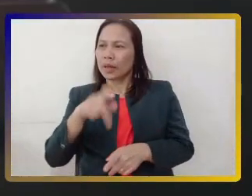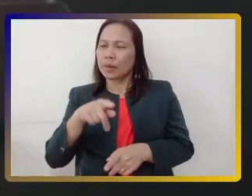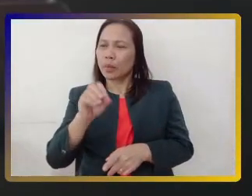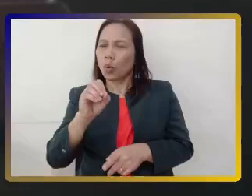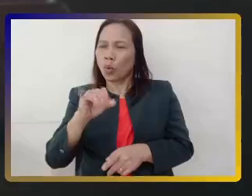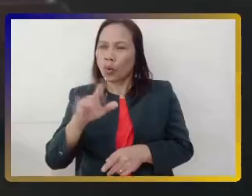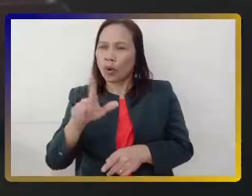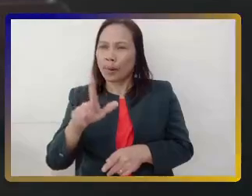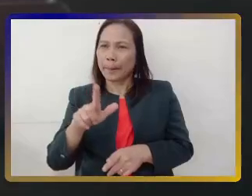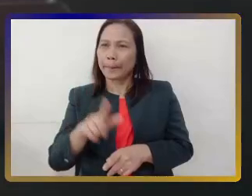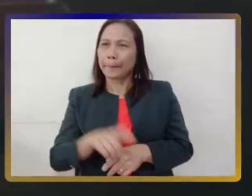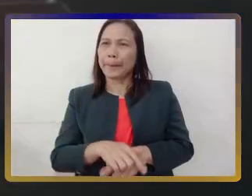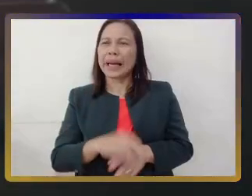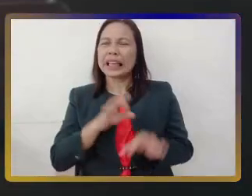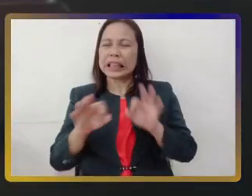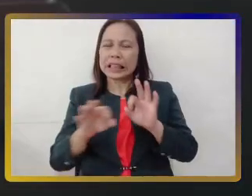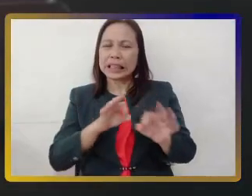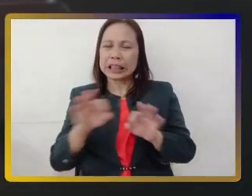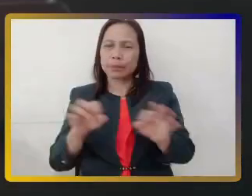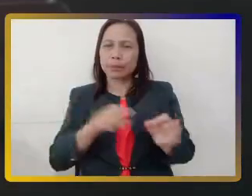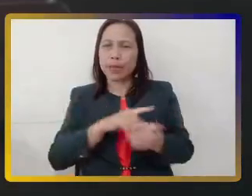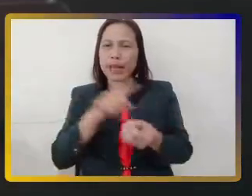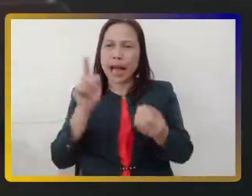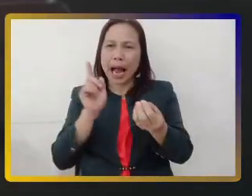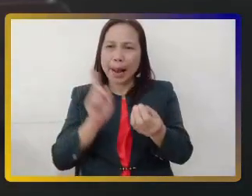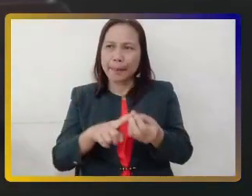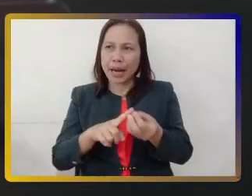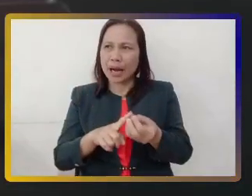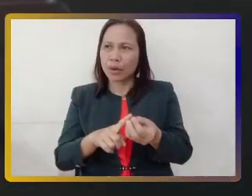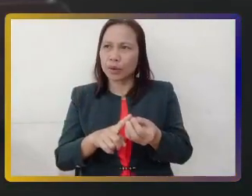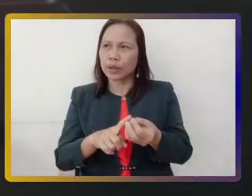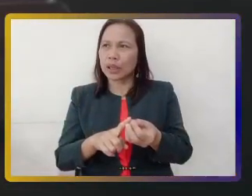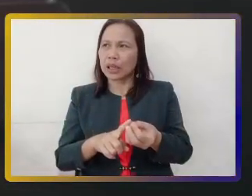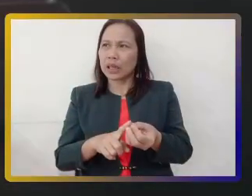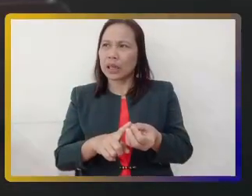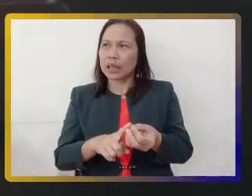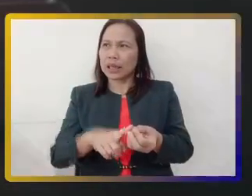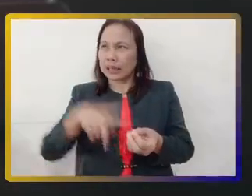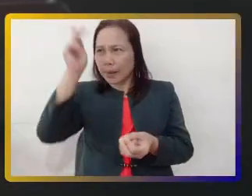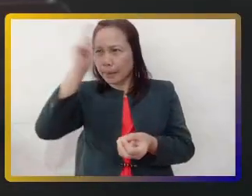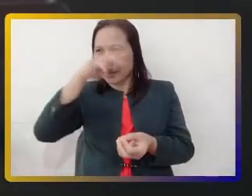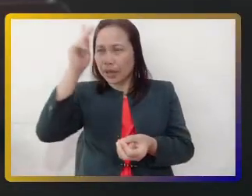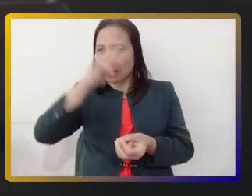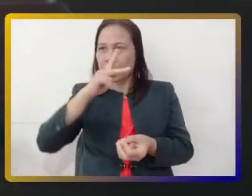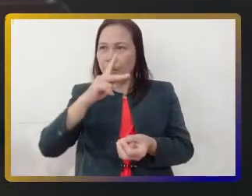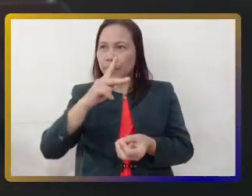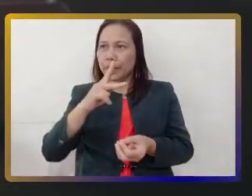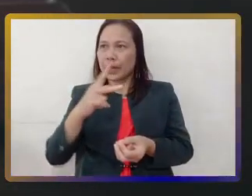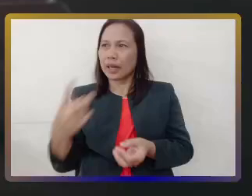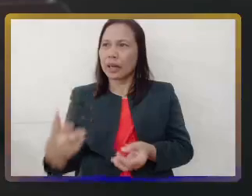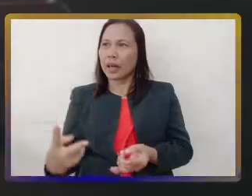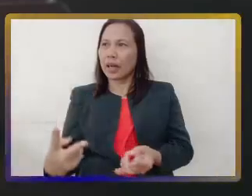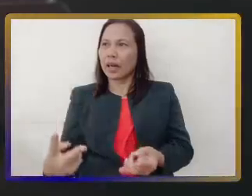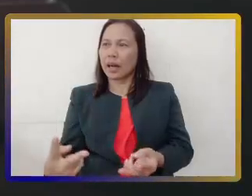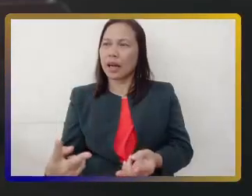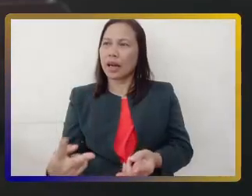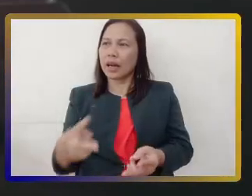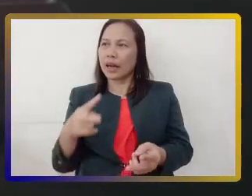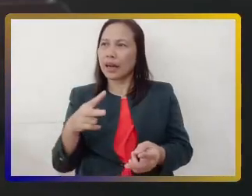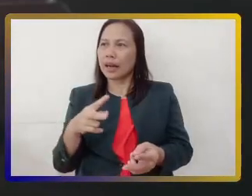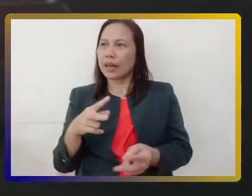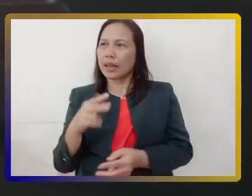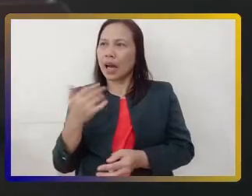philosophy Okay and Vain deceit after after